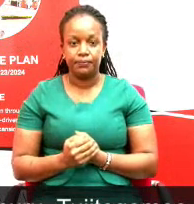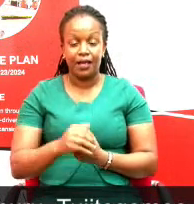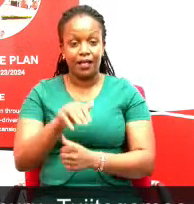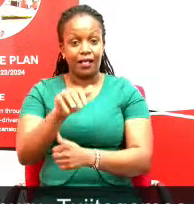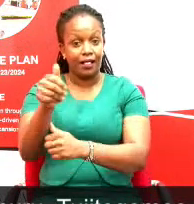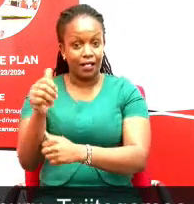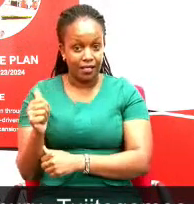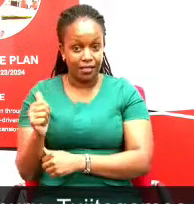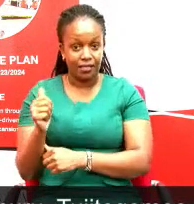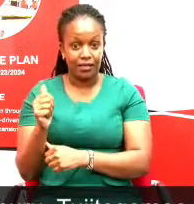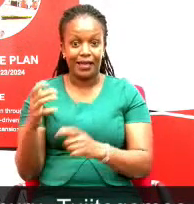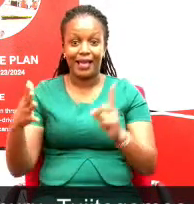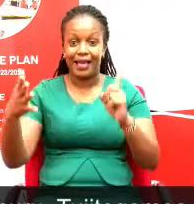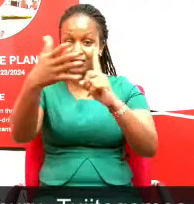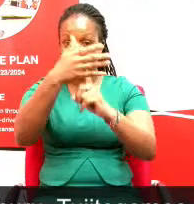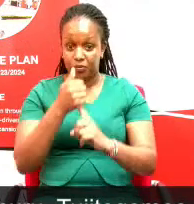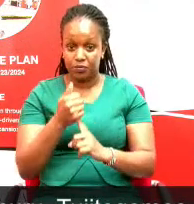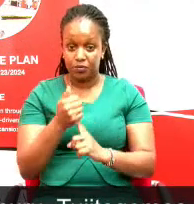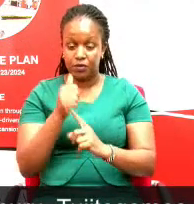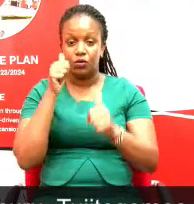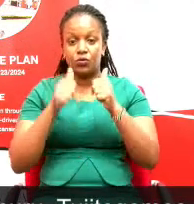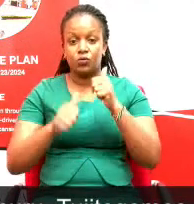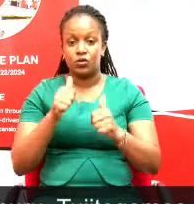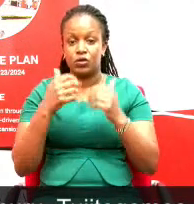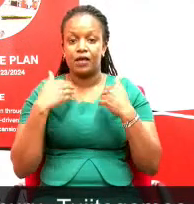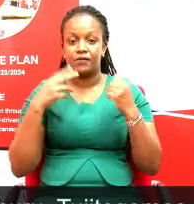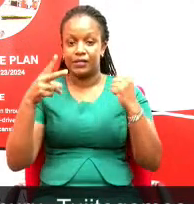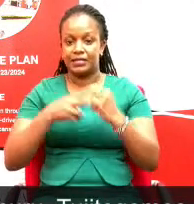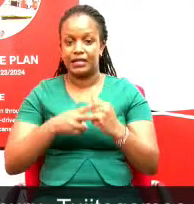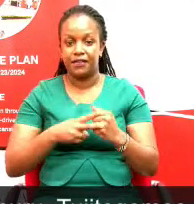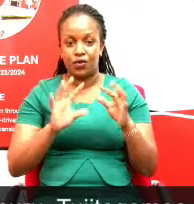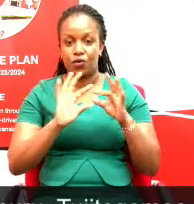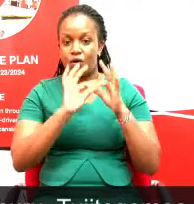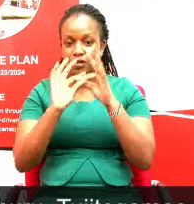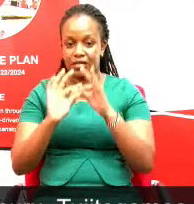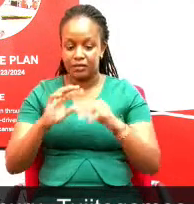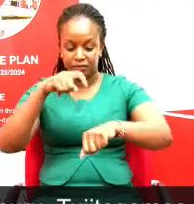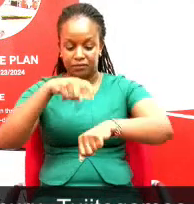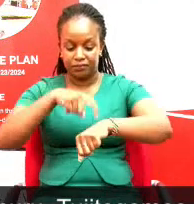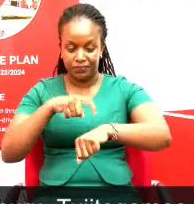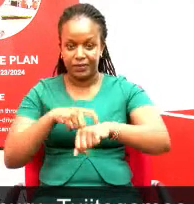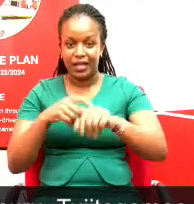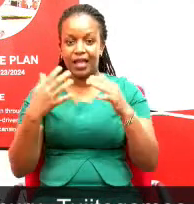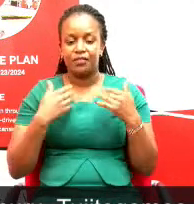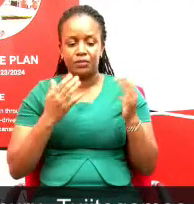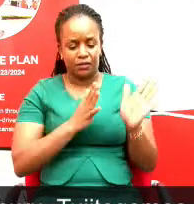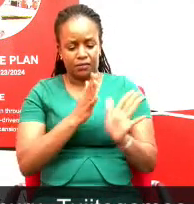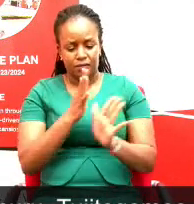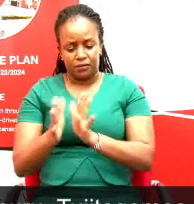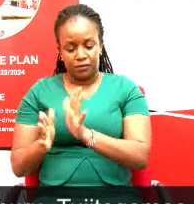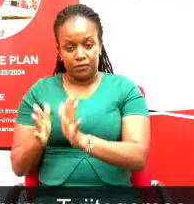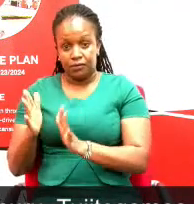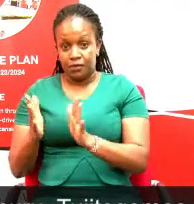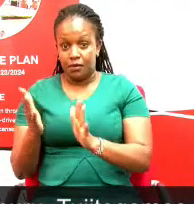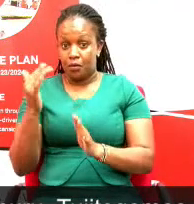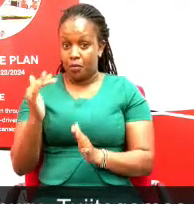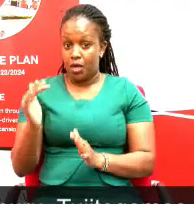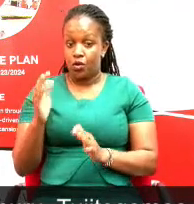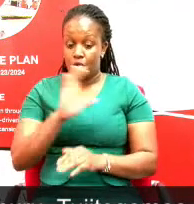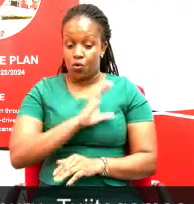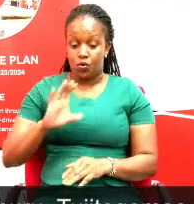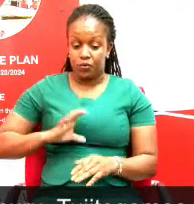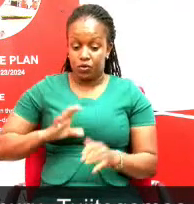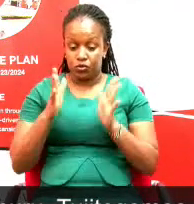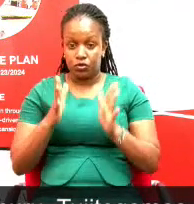Other notable achievements over the 7th Corporate Plan period have been articulated by the Commissioner